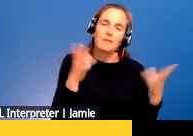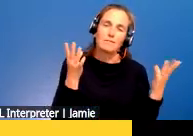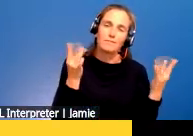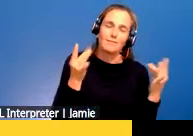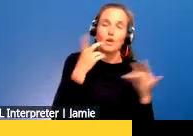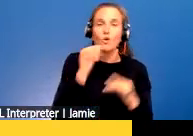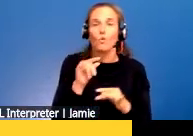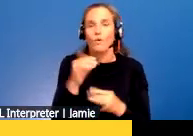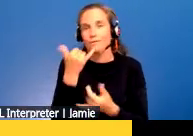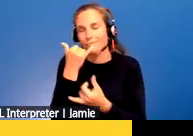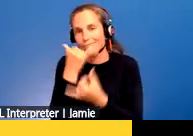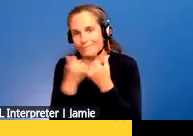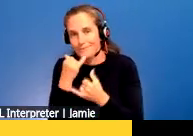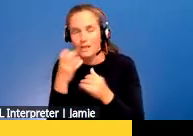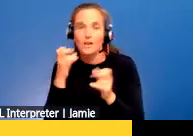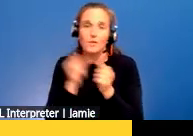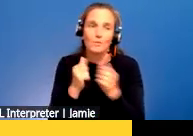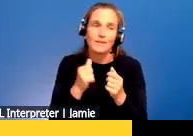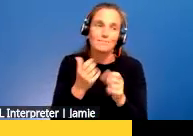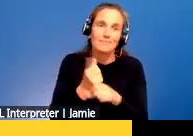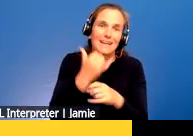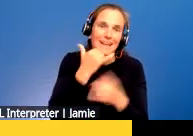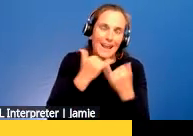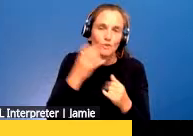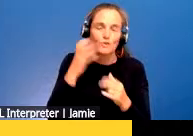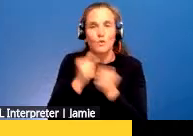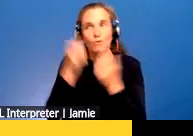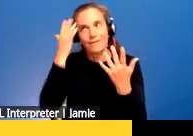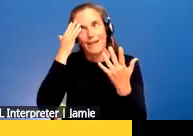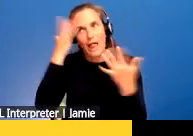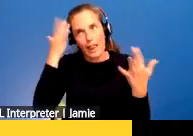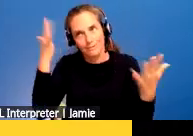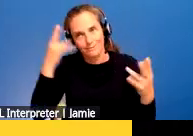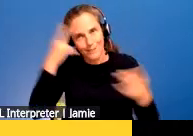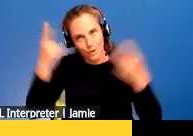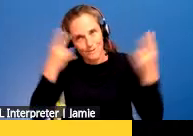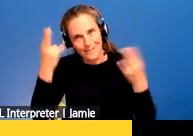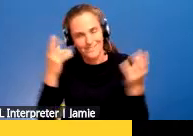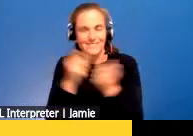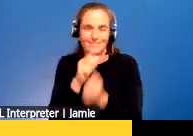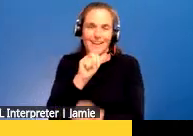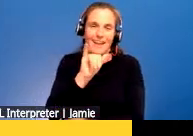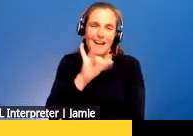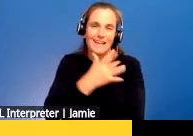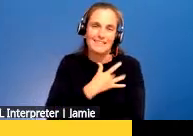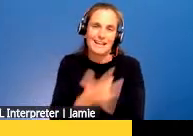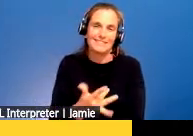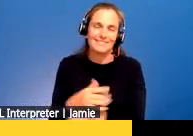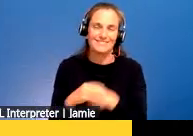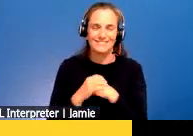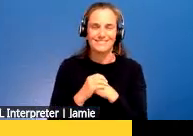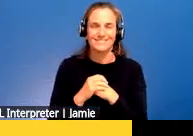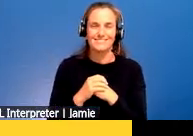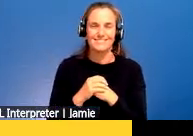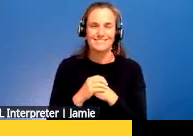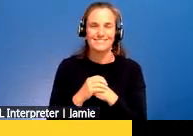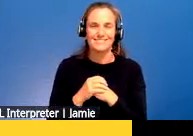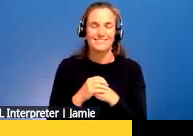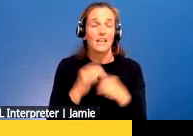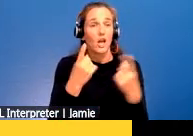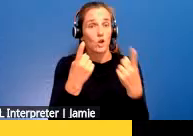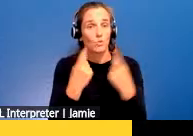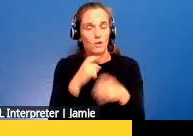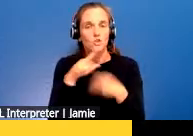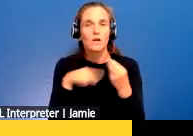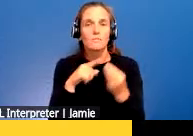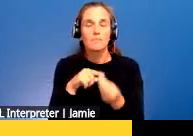errors or have hallucinations, as AI is prone to do. We have a question about the Title II